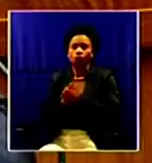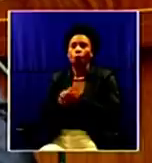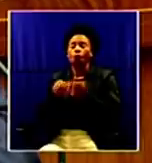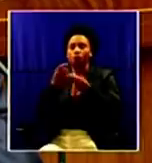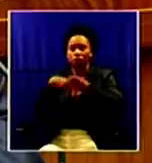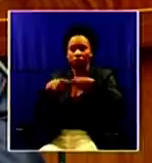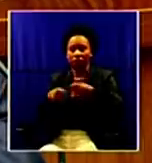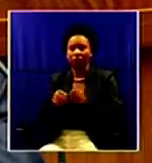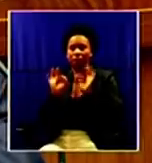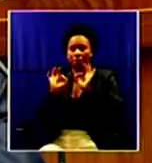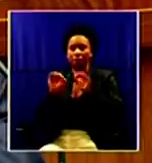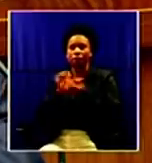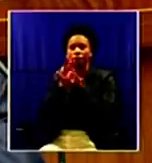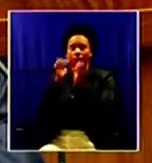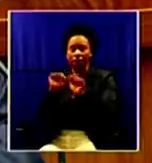But I need to emphasize the